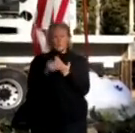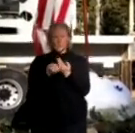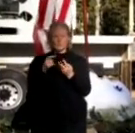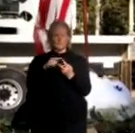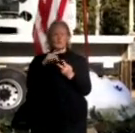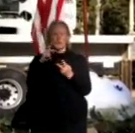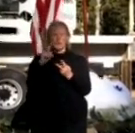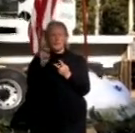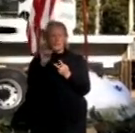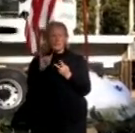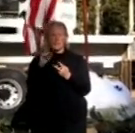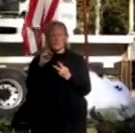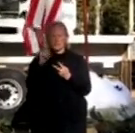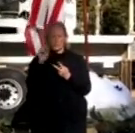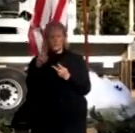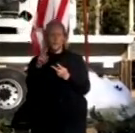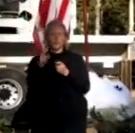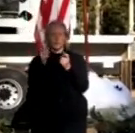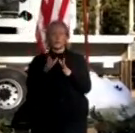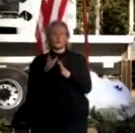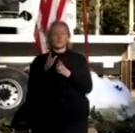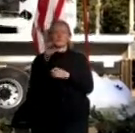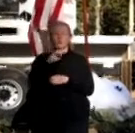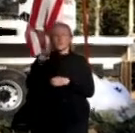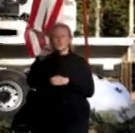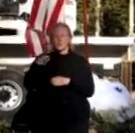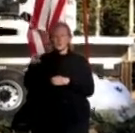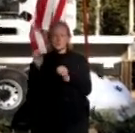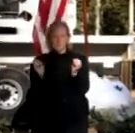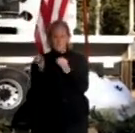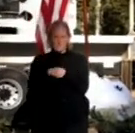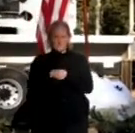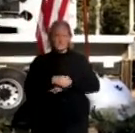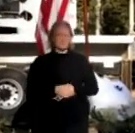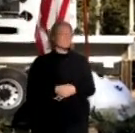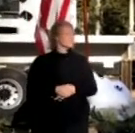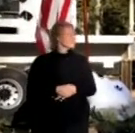Ritter, the Director for the Colorado Tourism Office.